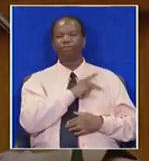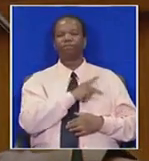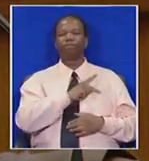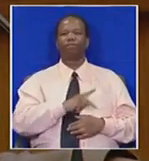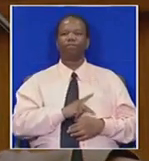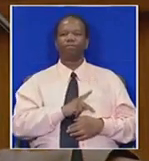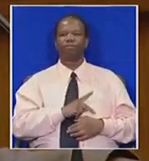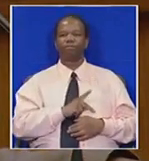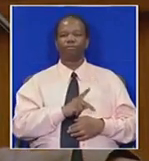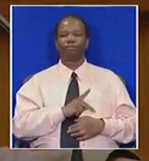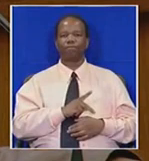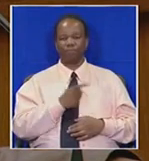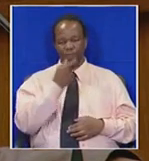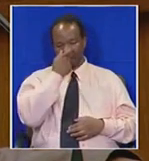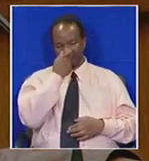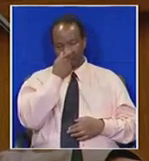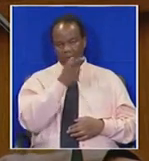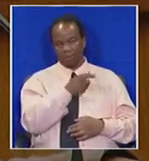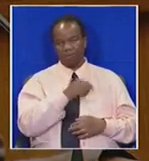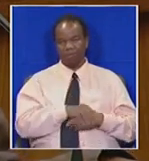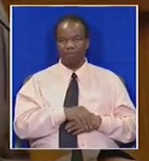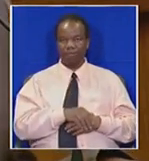Africa, Honorable Cyril Ramaphosa,